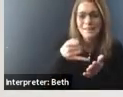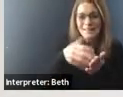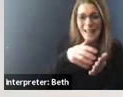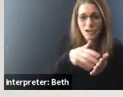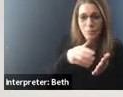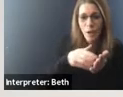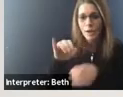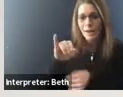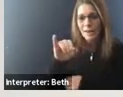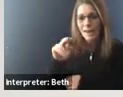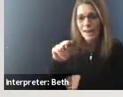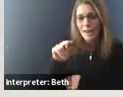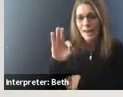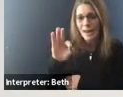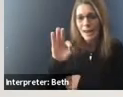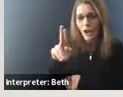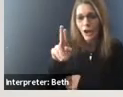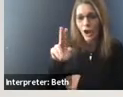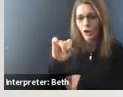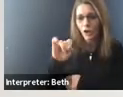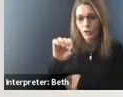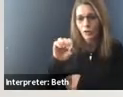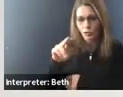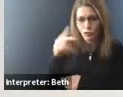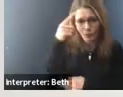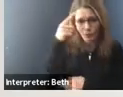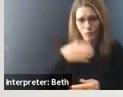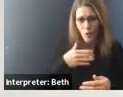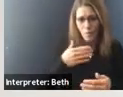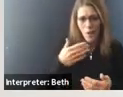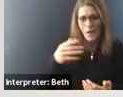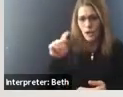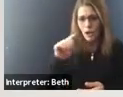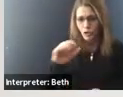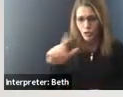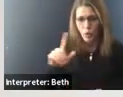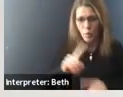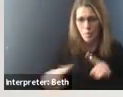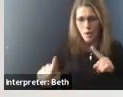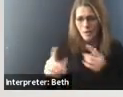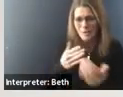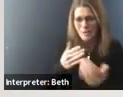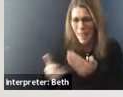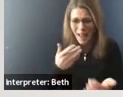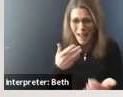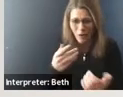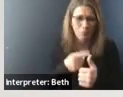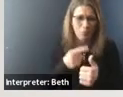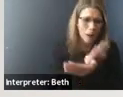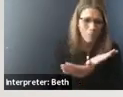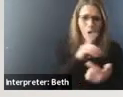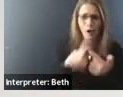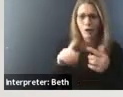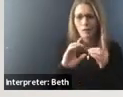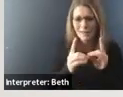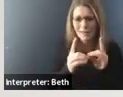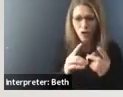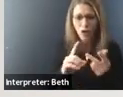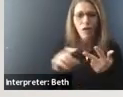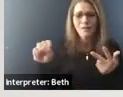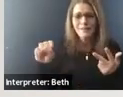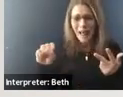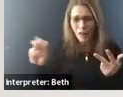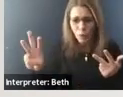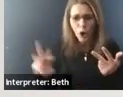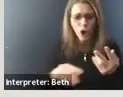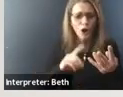ultimately, does it matter what you use? Is it paper? Is it digital? Is it SolidWorks? Is it Fusion? Is it Inventor? Is